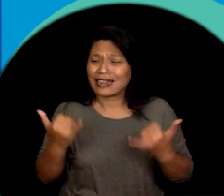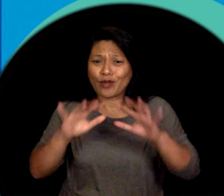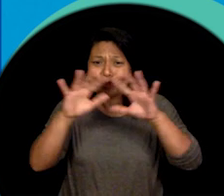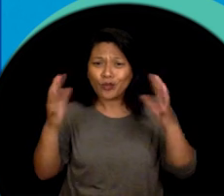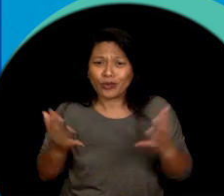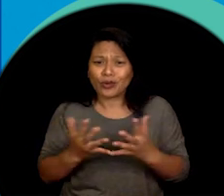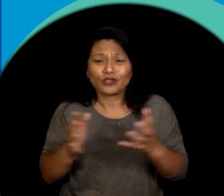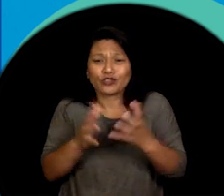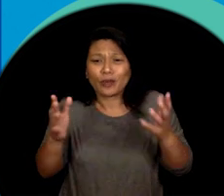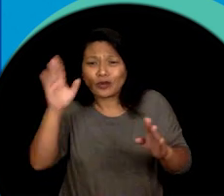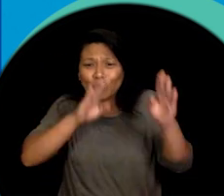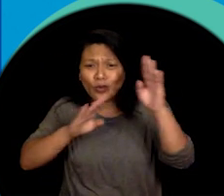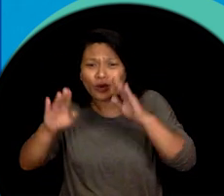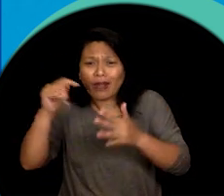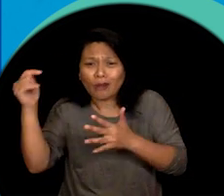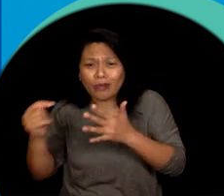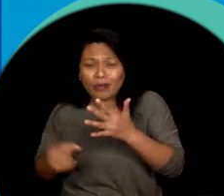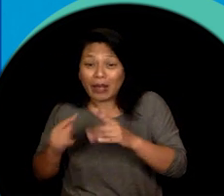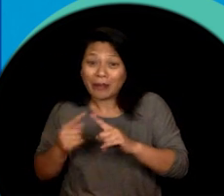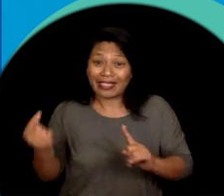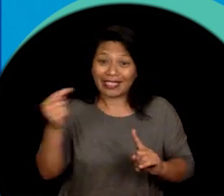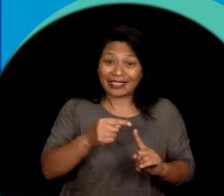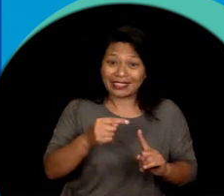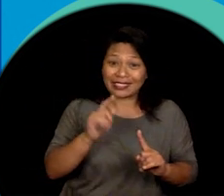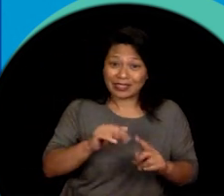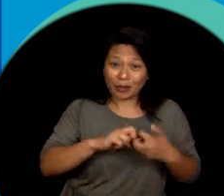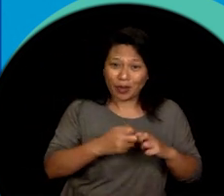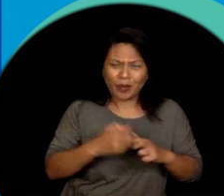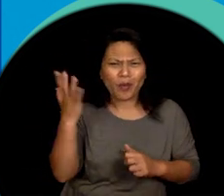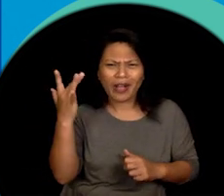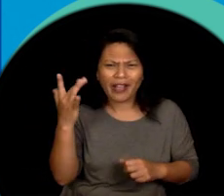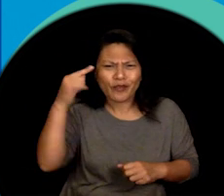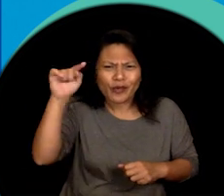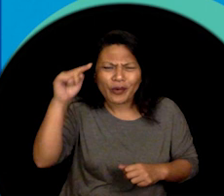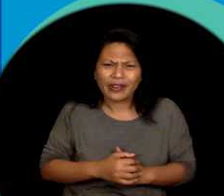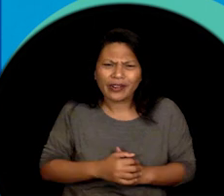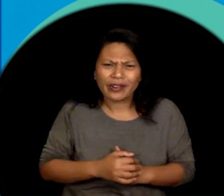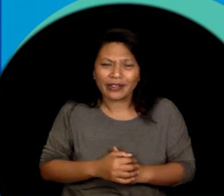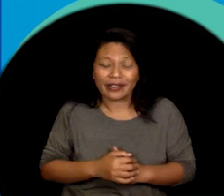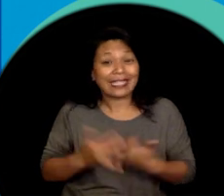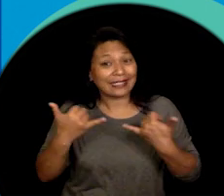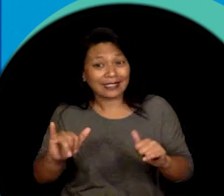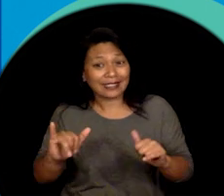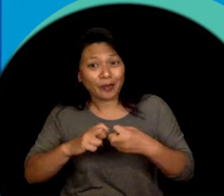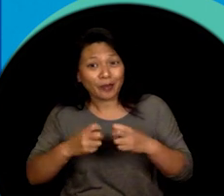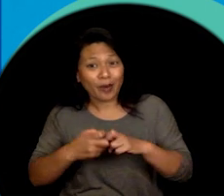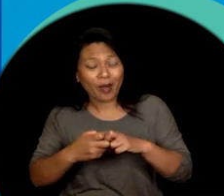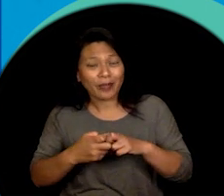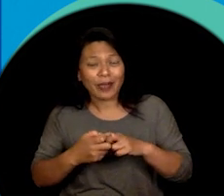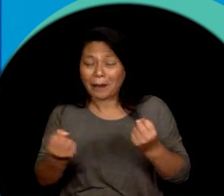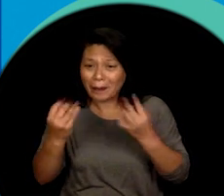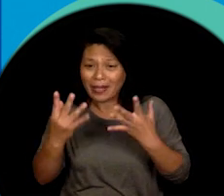have so much to worry about, and this should not have been a big issue, but it is, and it continues to be a big issue, as a matter of fact. Ask any